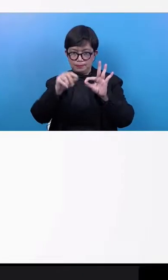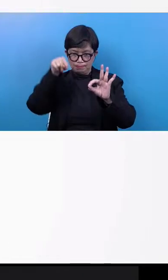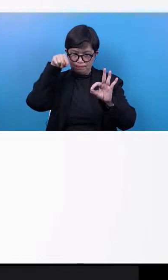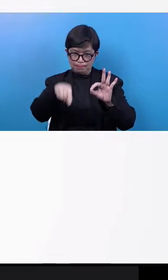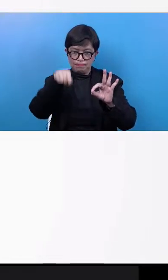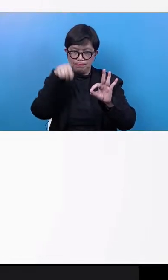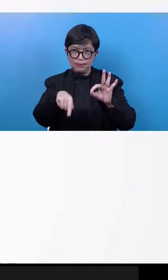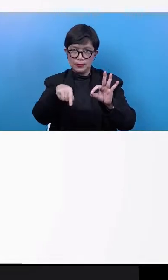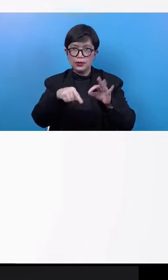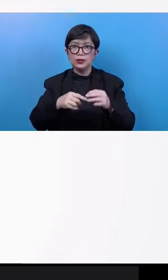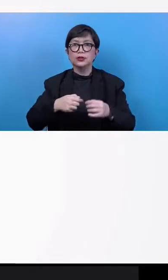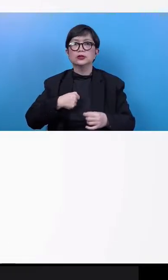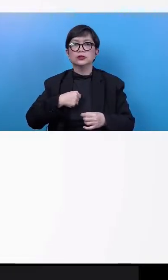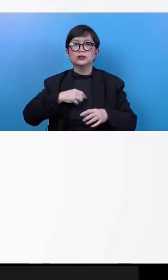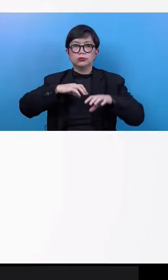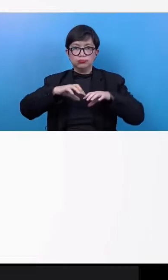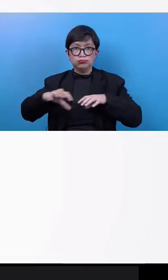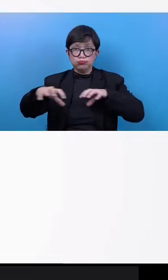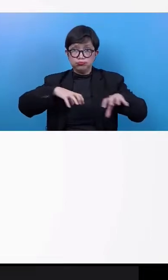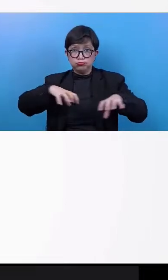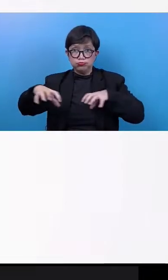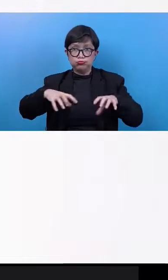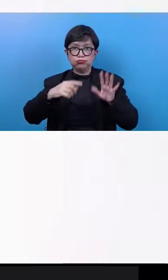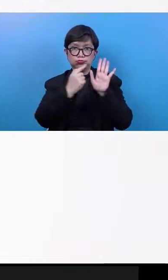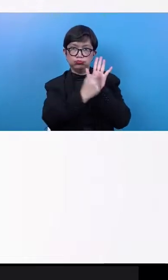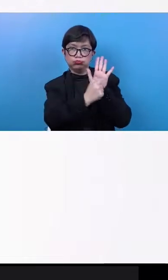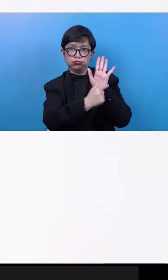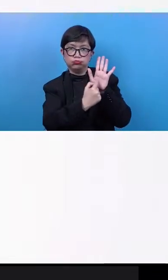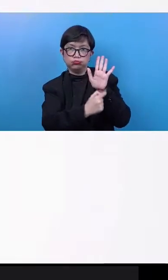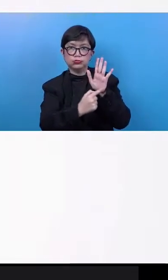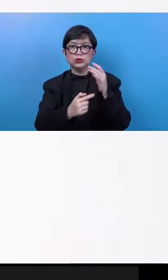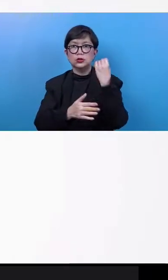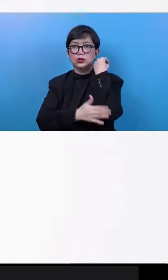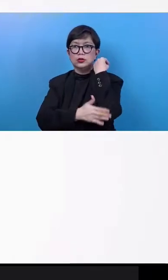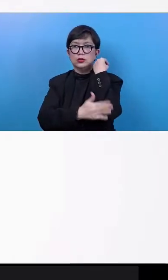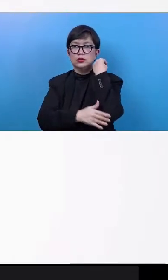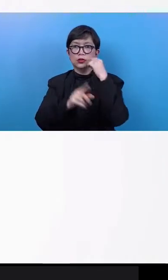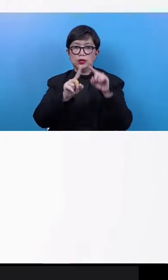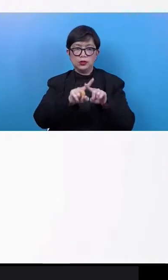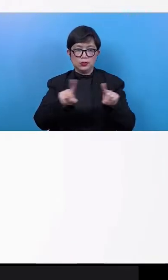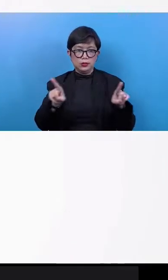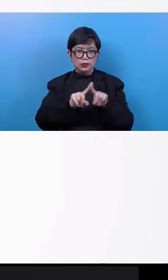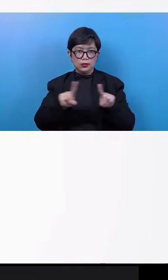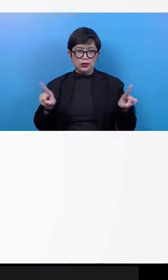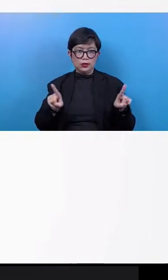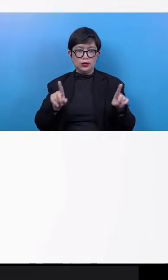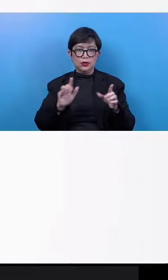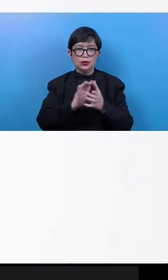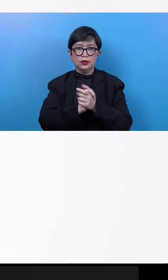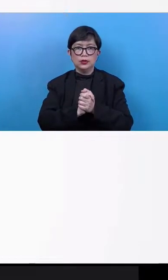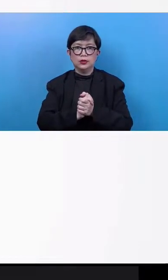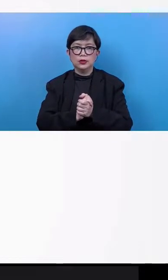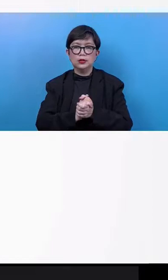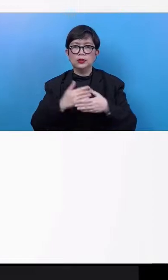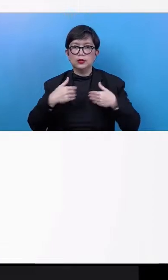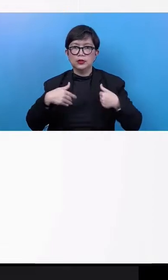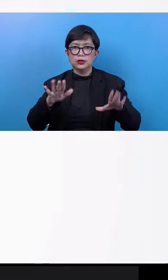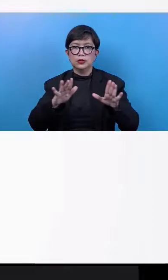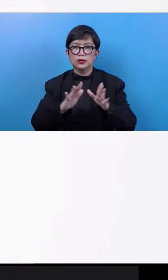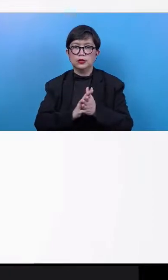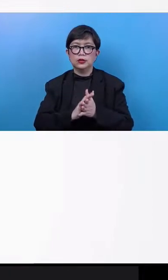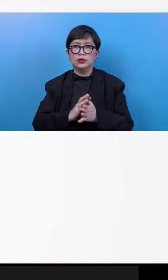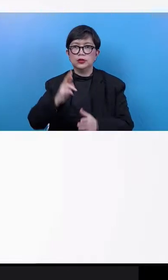tool and methodology in different countries, including Dominican Republic and AUC as well. Maybe just before